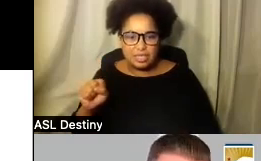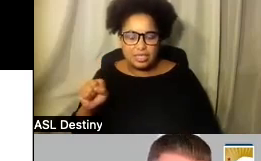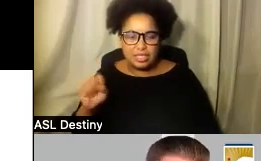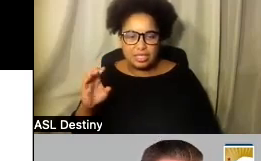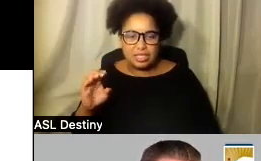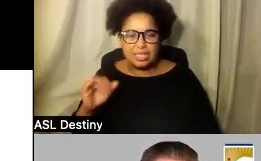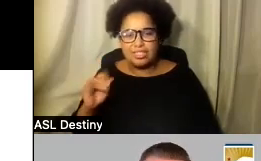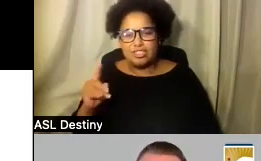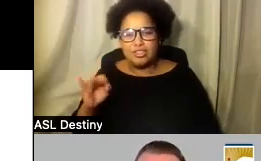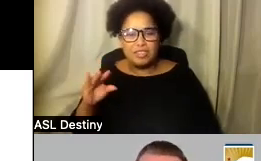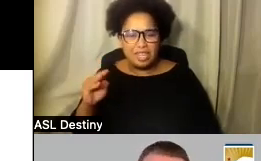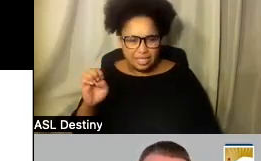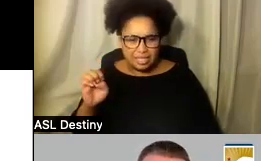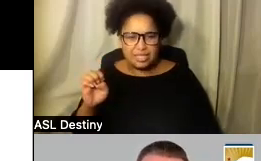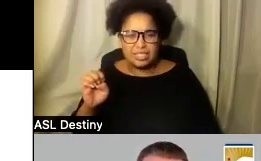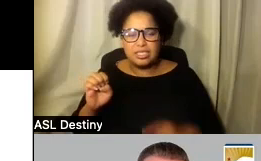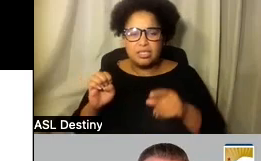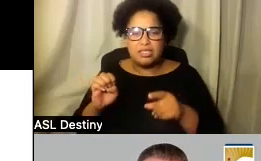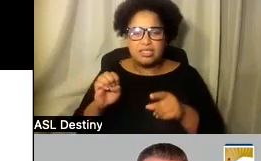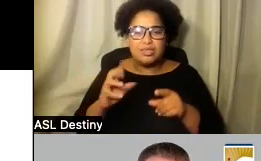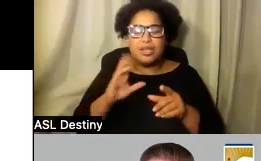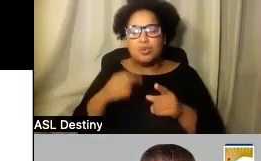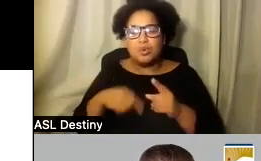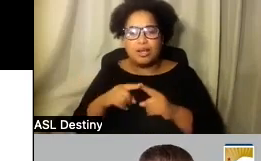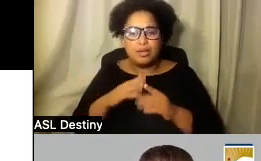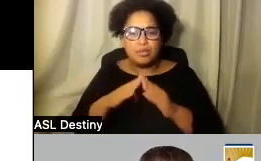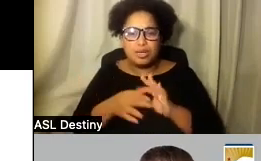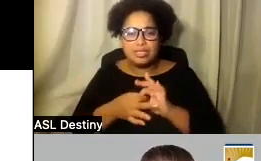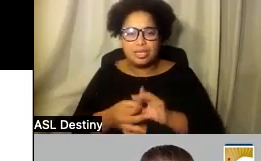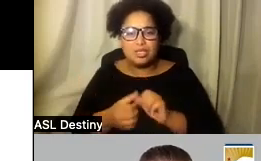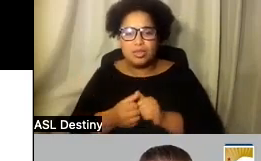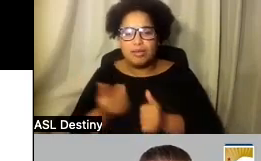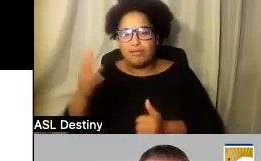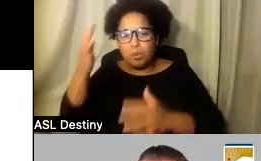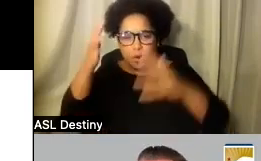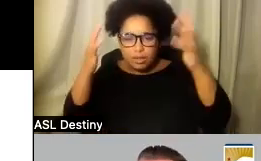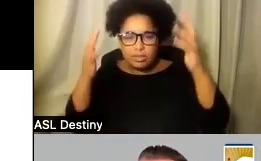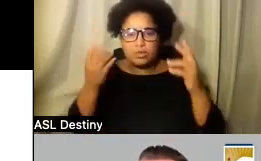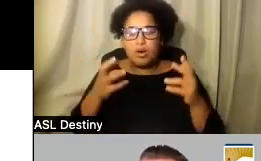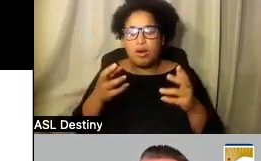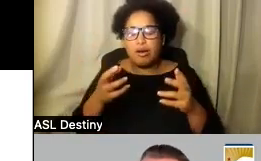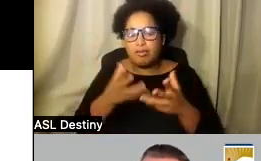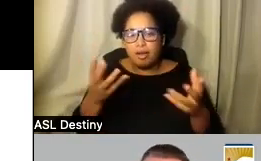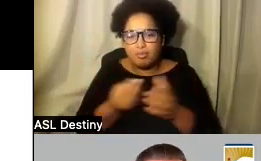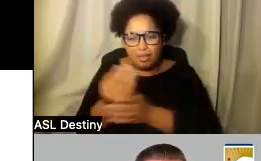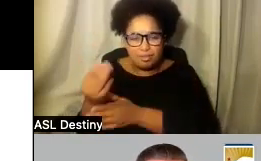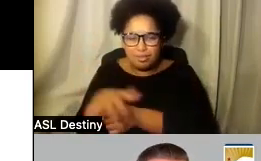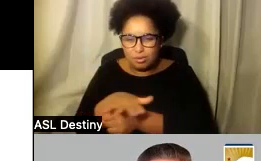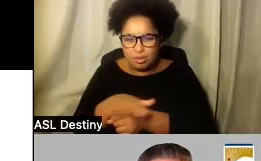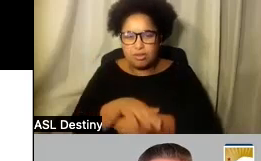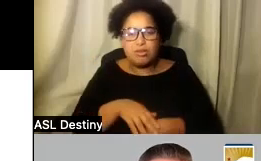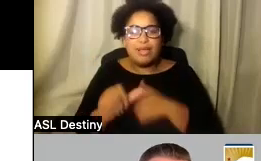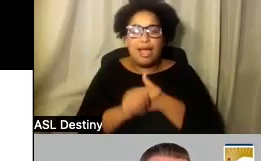for instance, or a heavily vegetated region. In hazardous fuels reduction, we'll go into